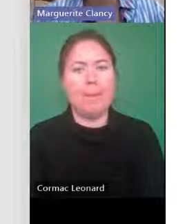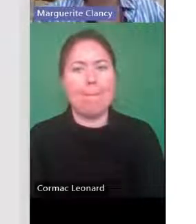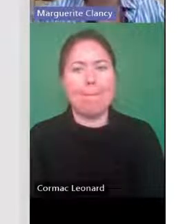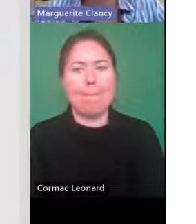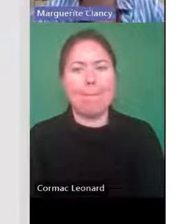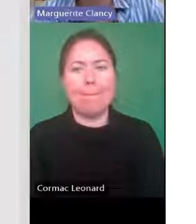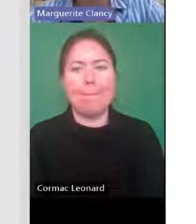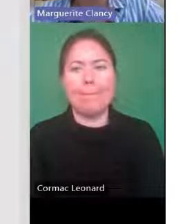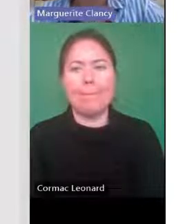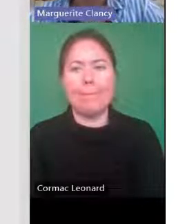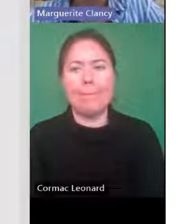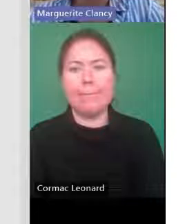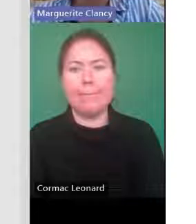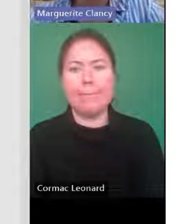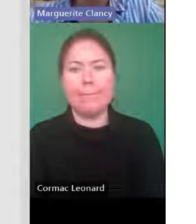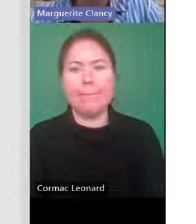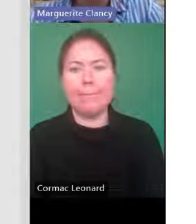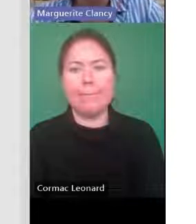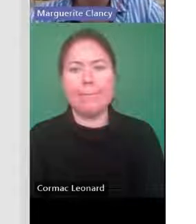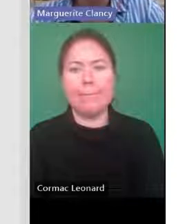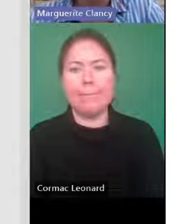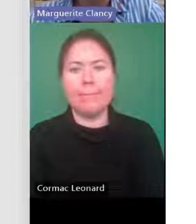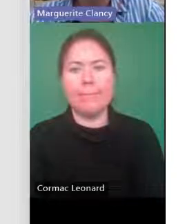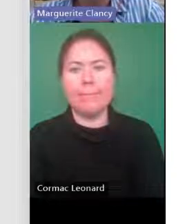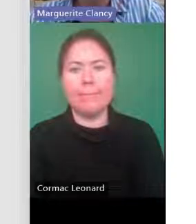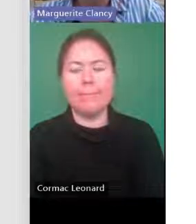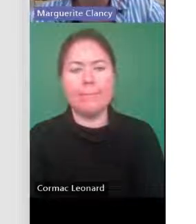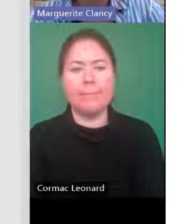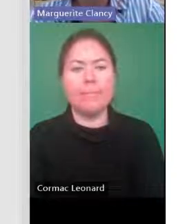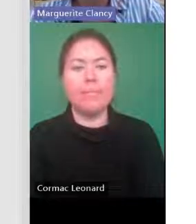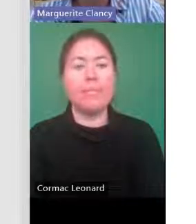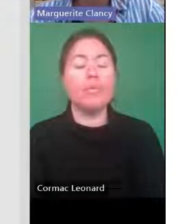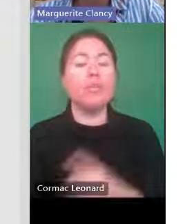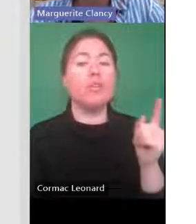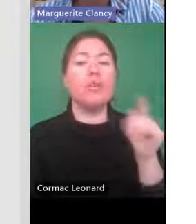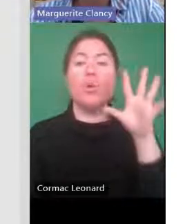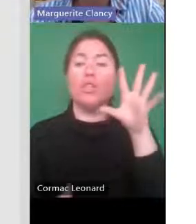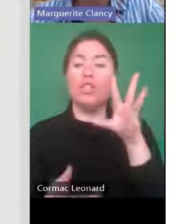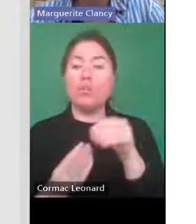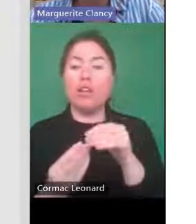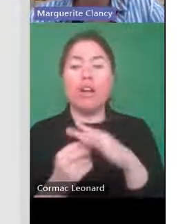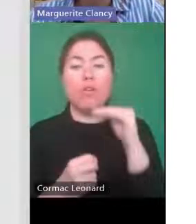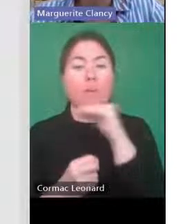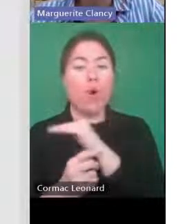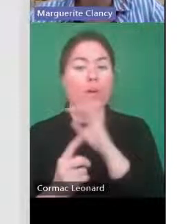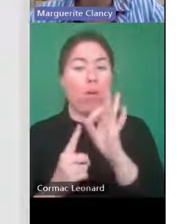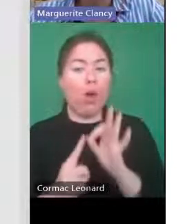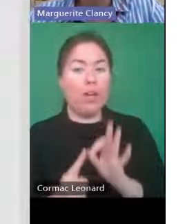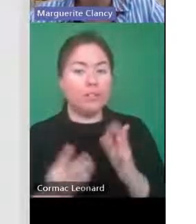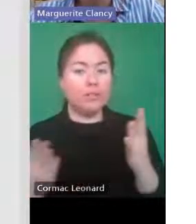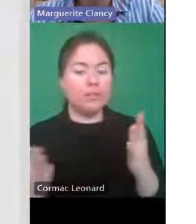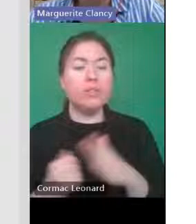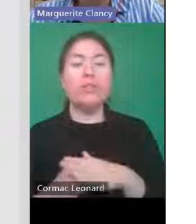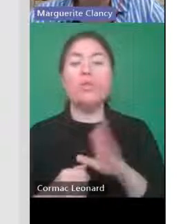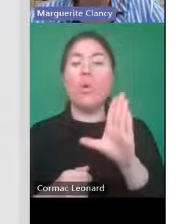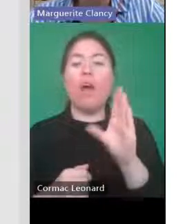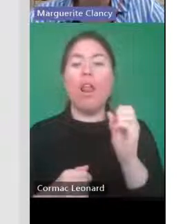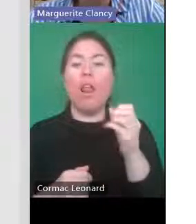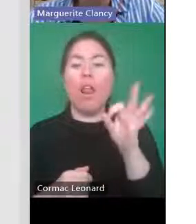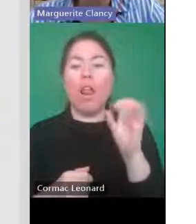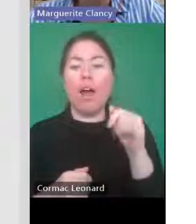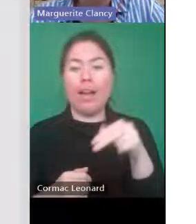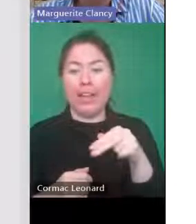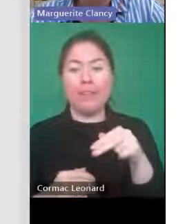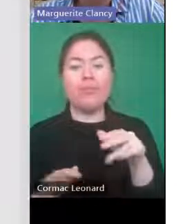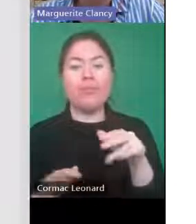So I suppose just a summary of kind of key points. In terms of the login onto the portal, so the portals are